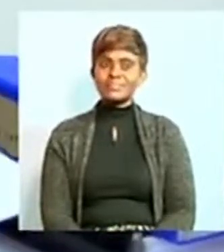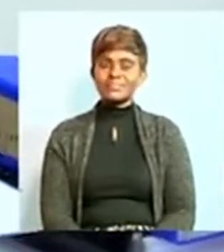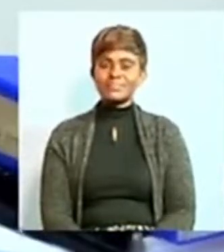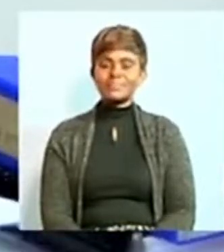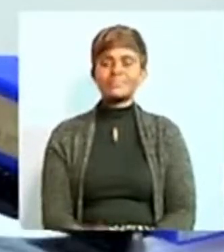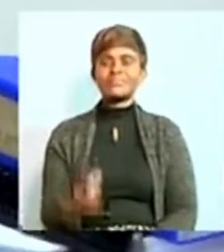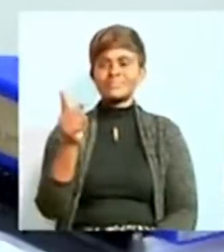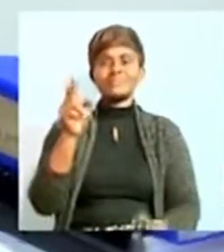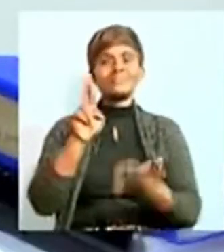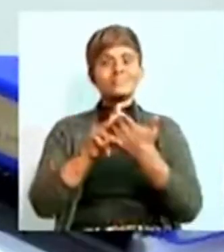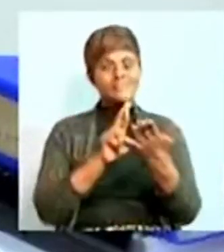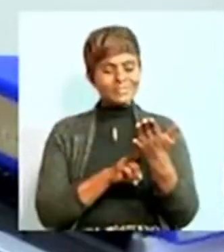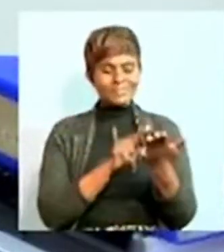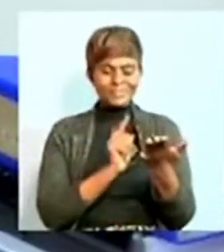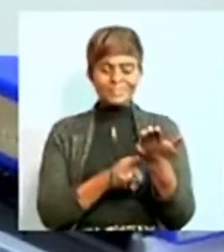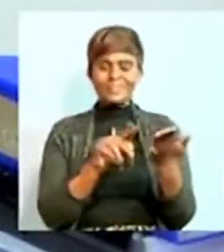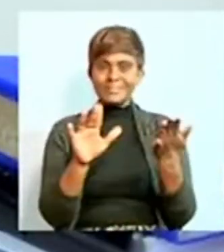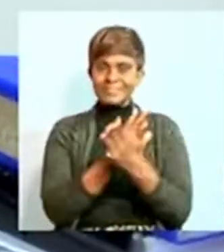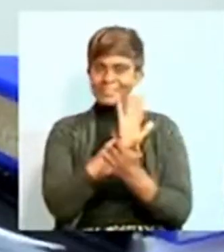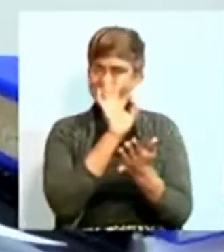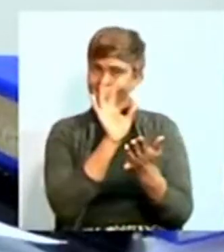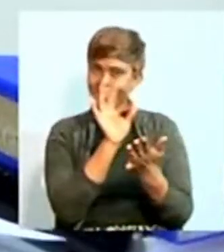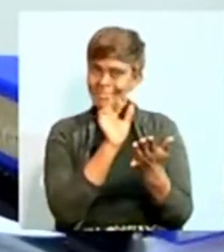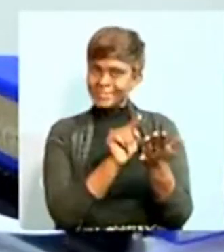you are reporting here on page 9.